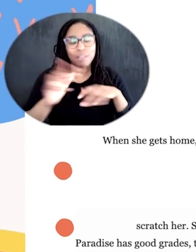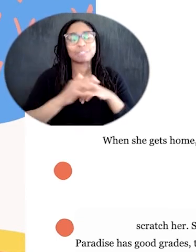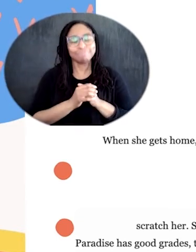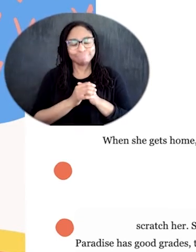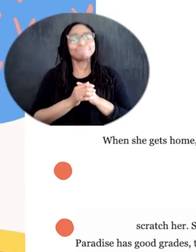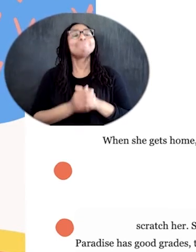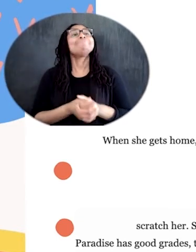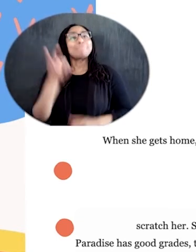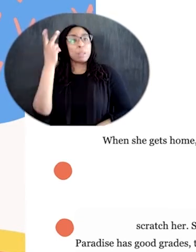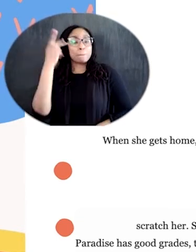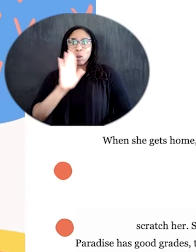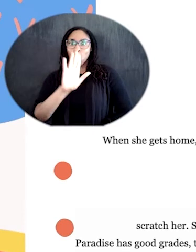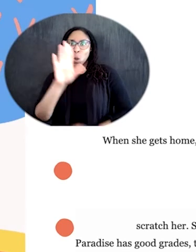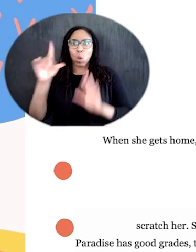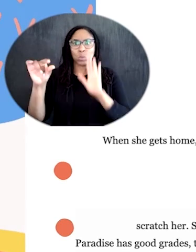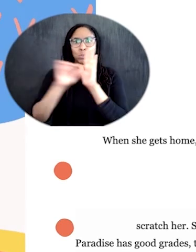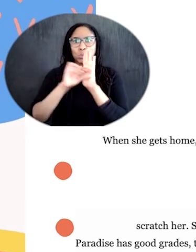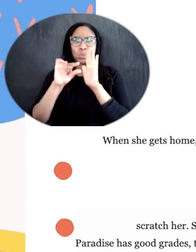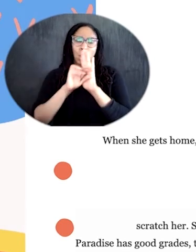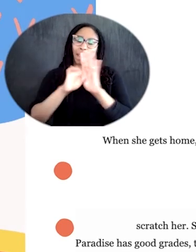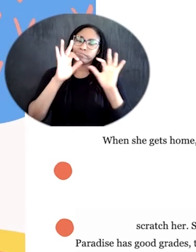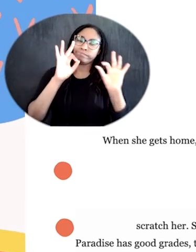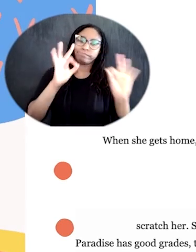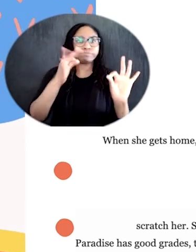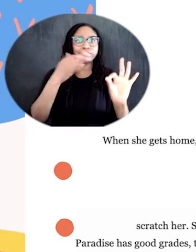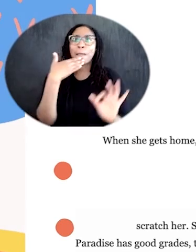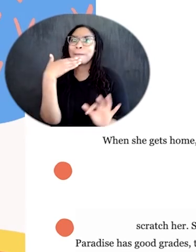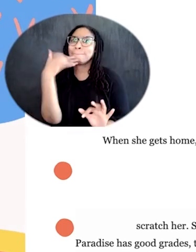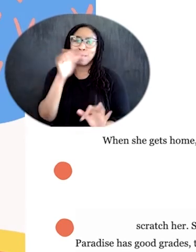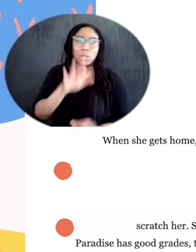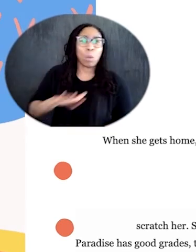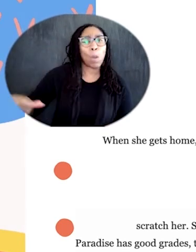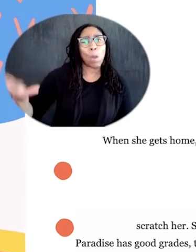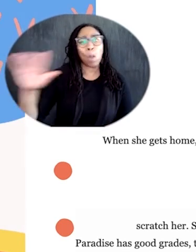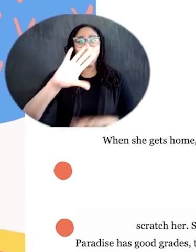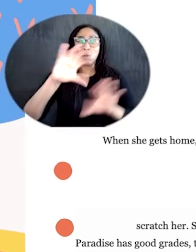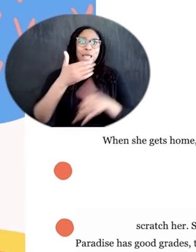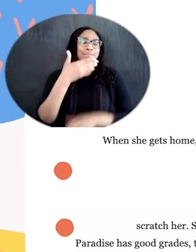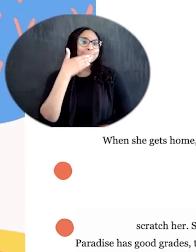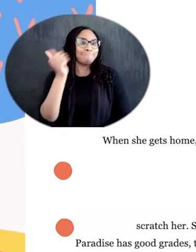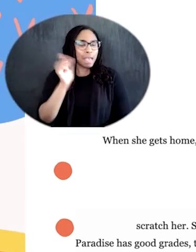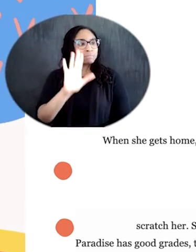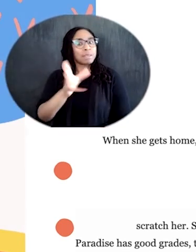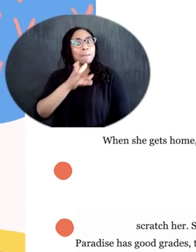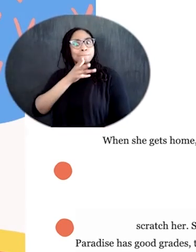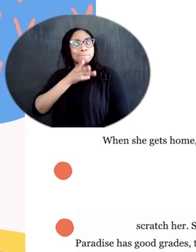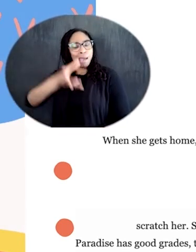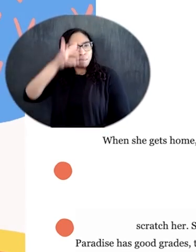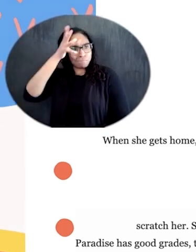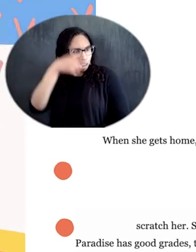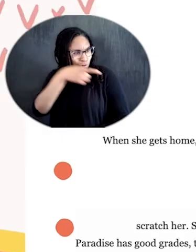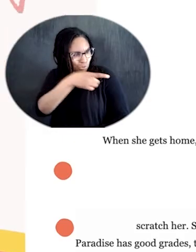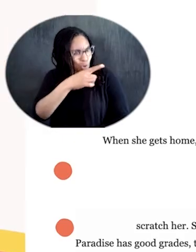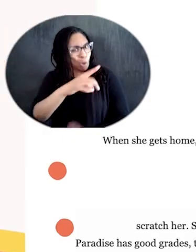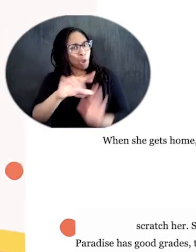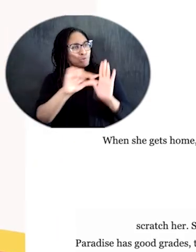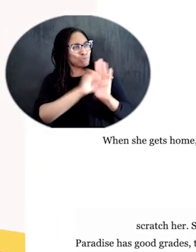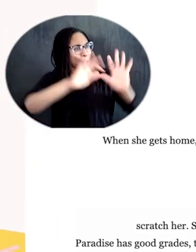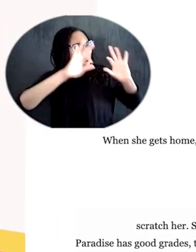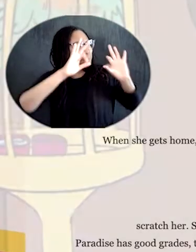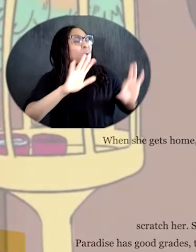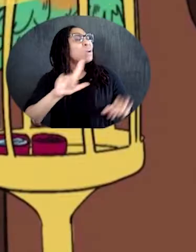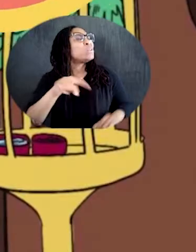has good grades, the best in the class. Because of her good grades, her mom and dad told her she can choose a hobby that she